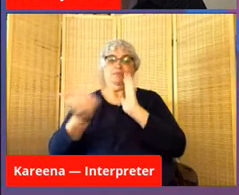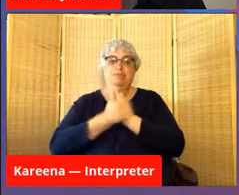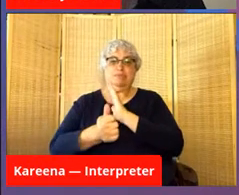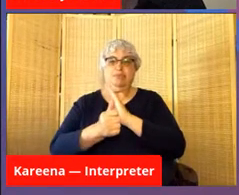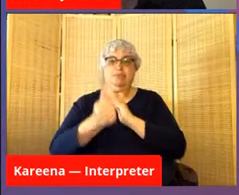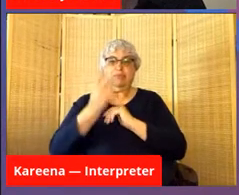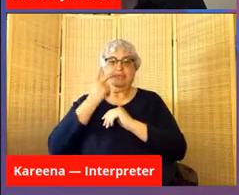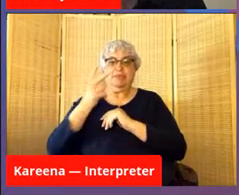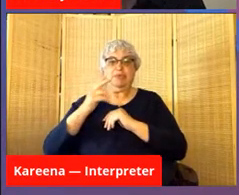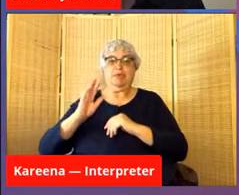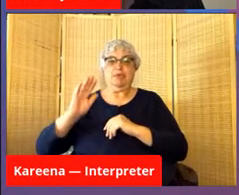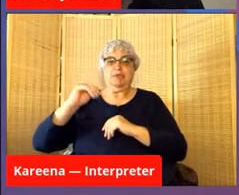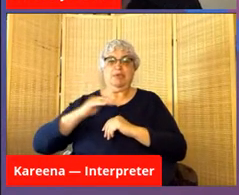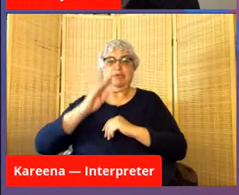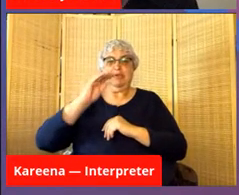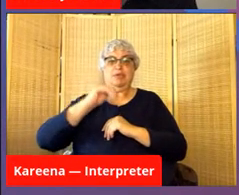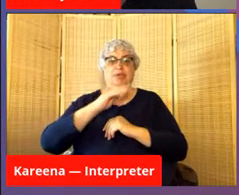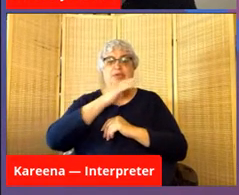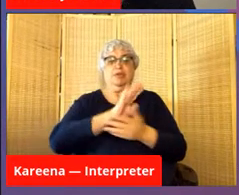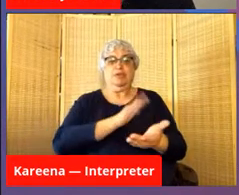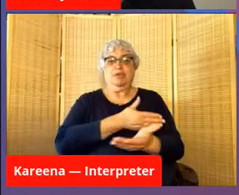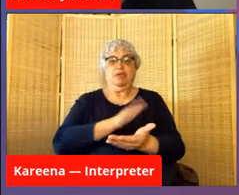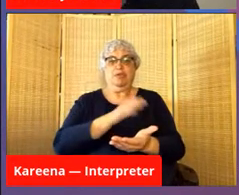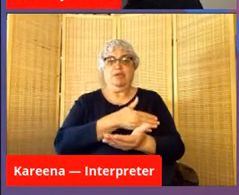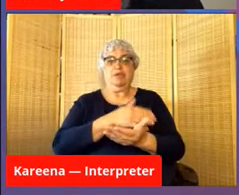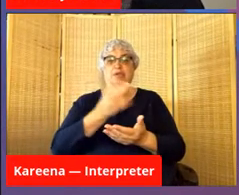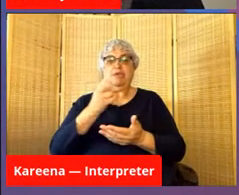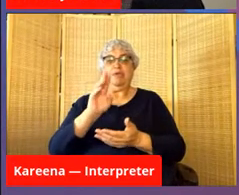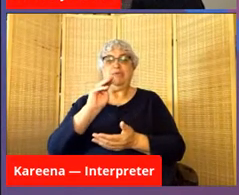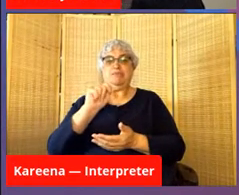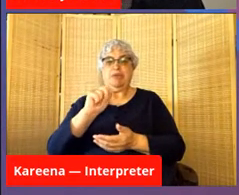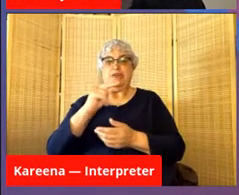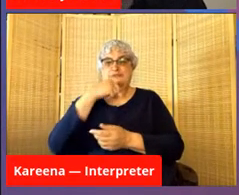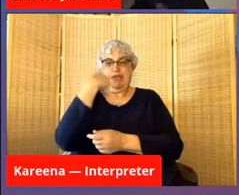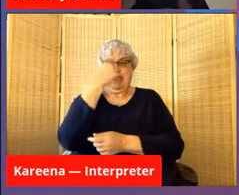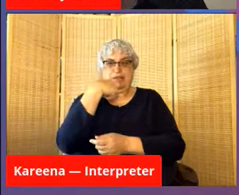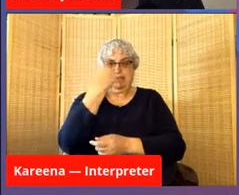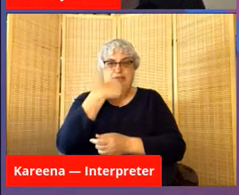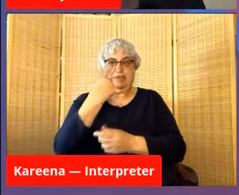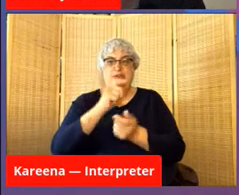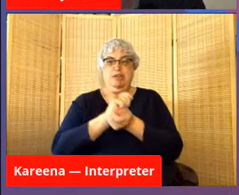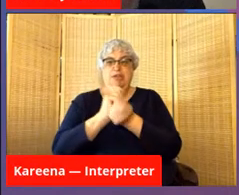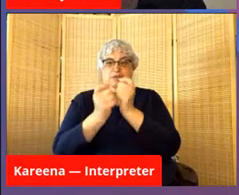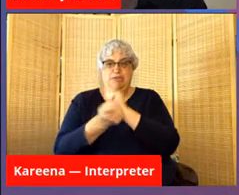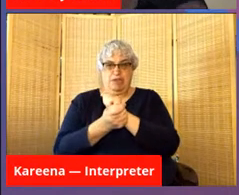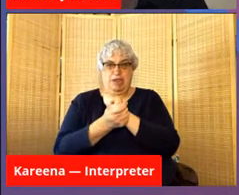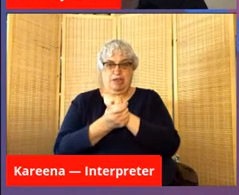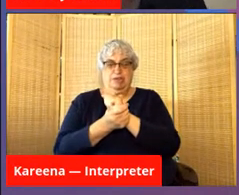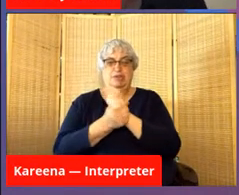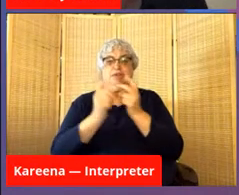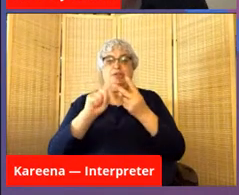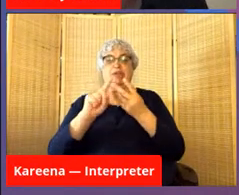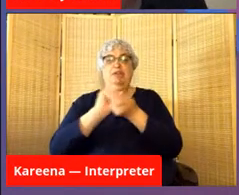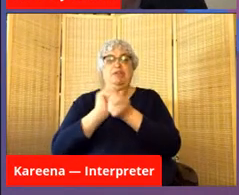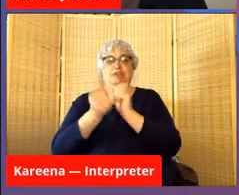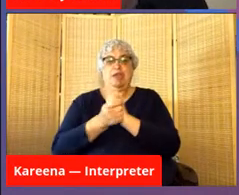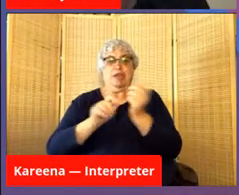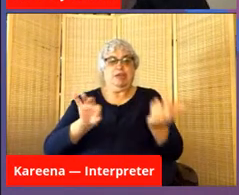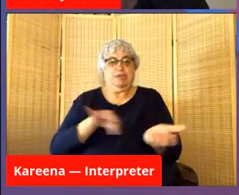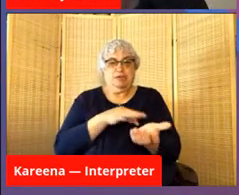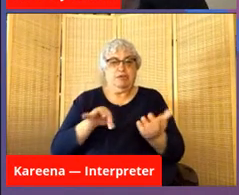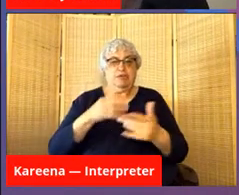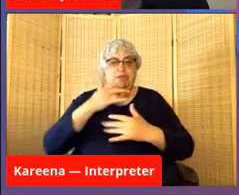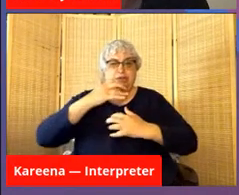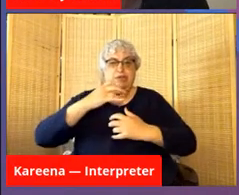distinguishing melodies as we are at distinguishing human faces. Change the context, change the instruments,